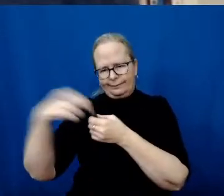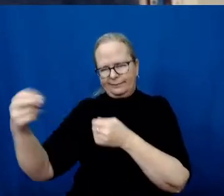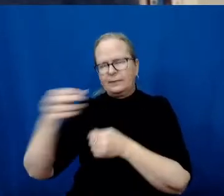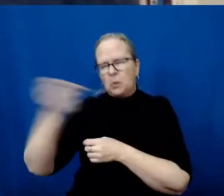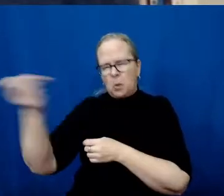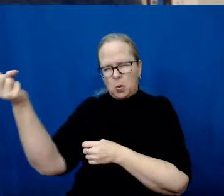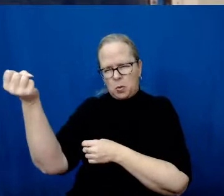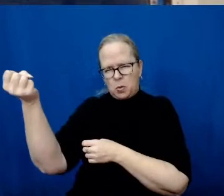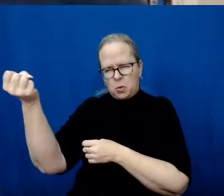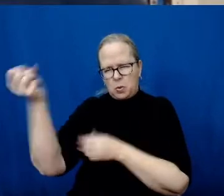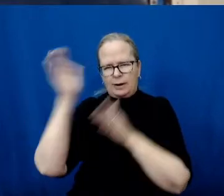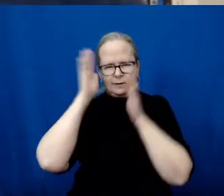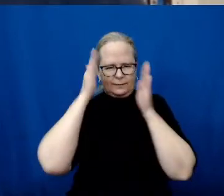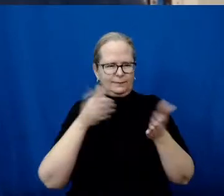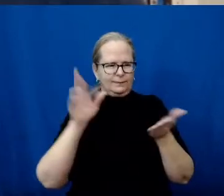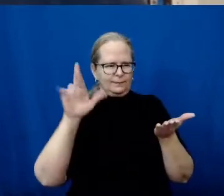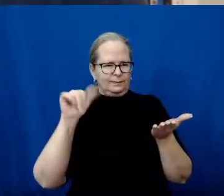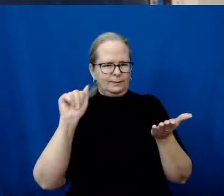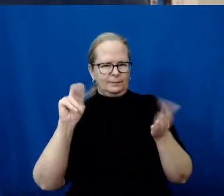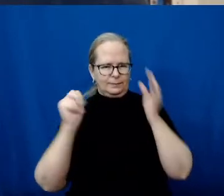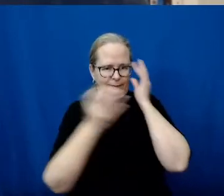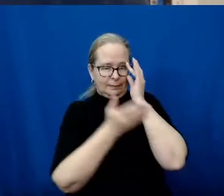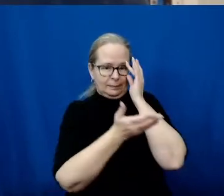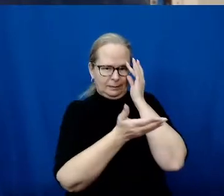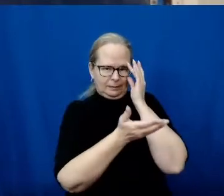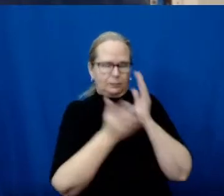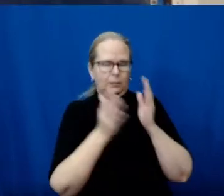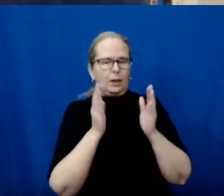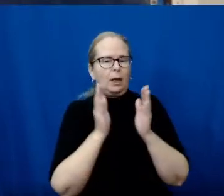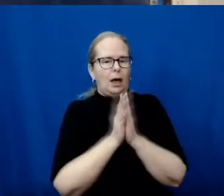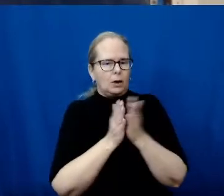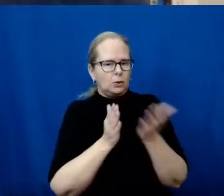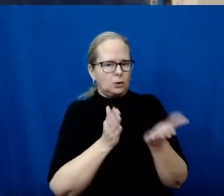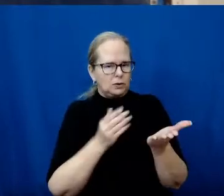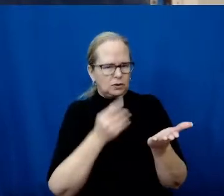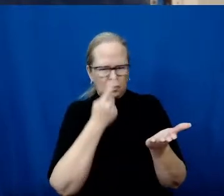so please tell us this story of,